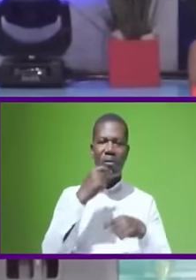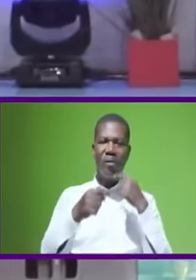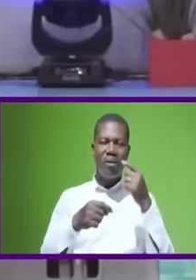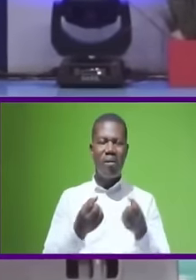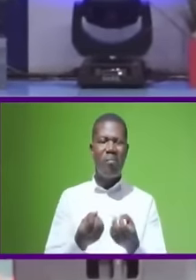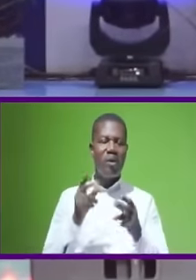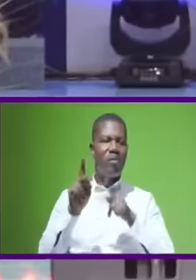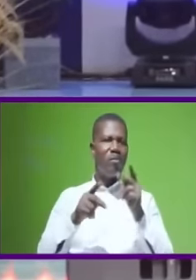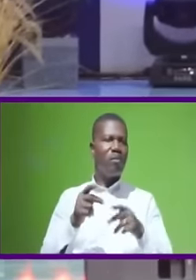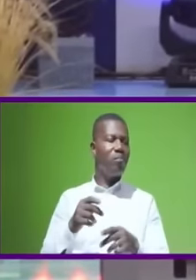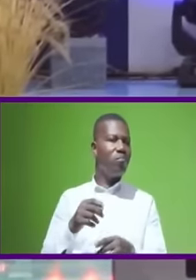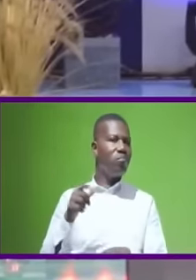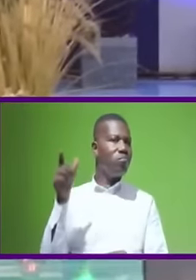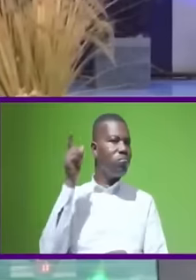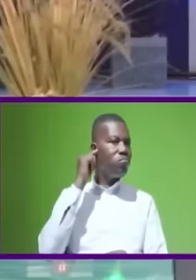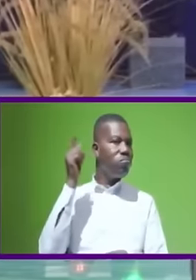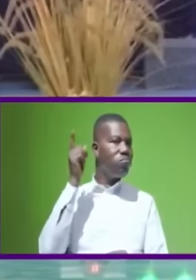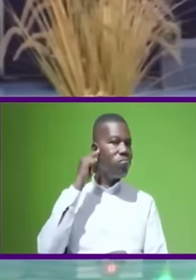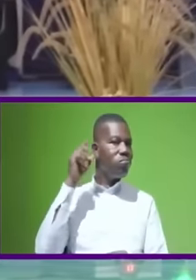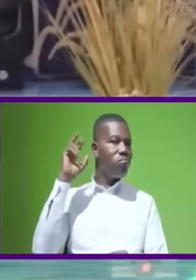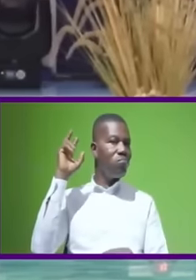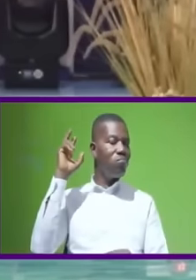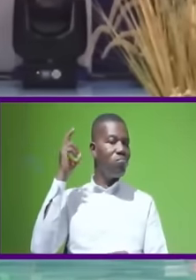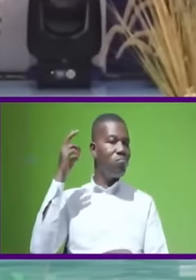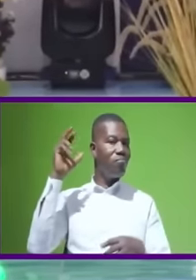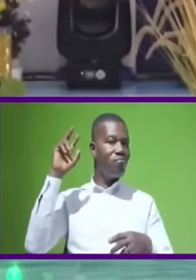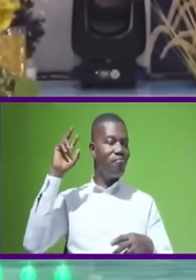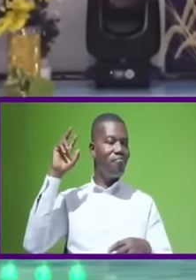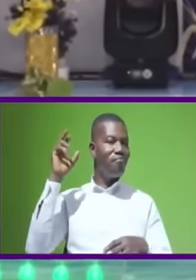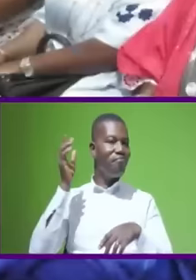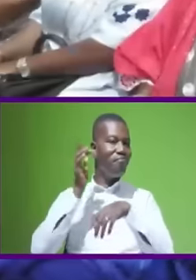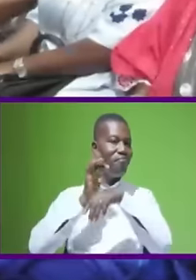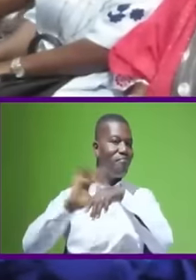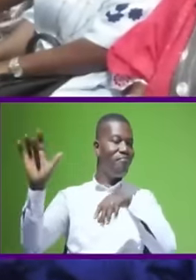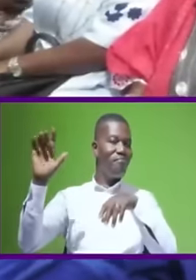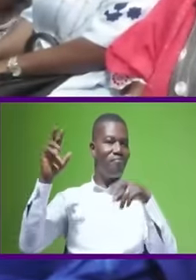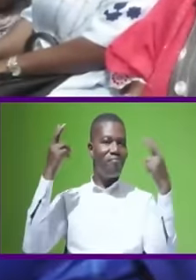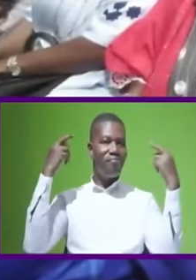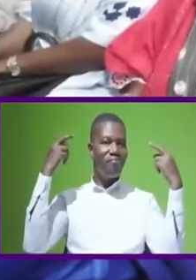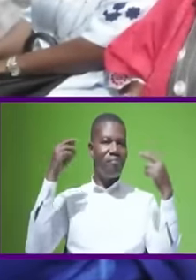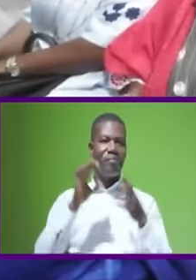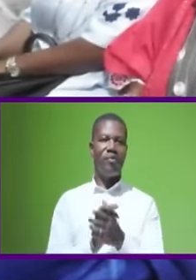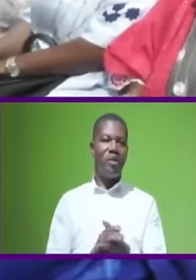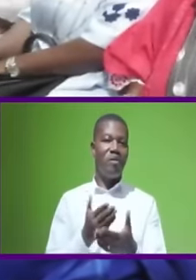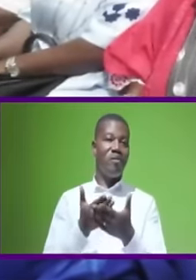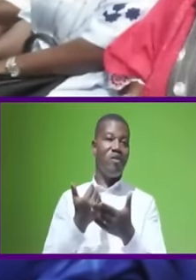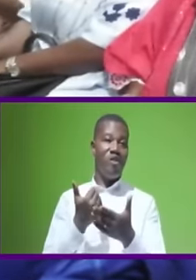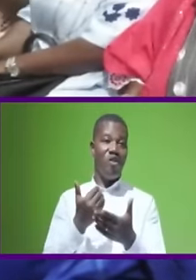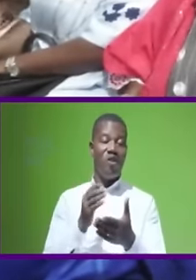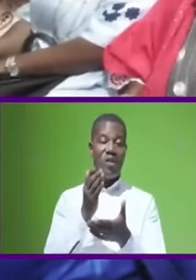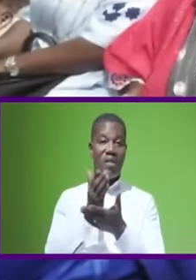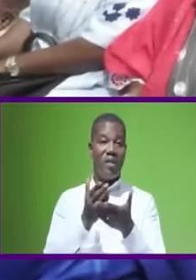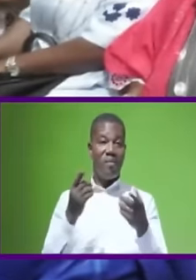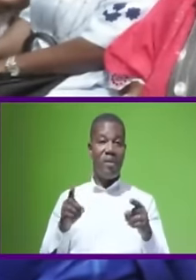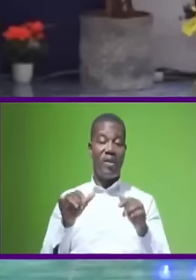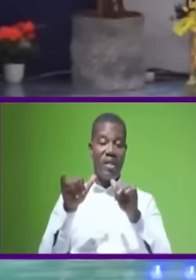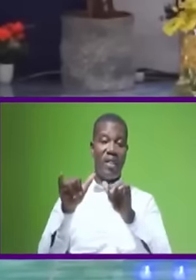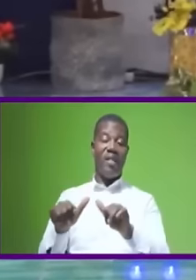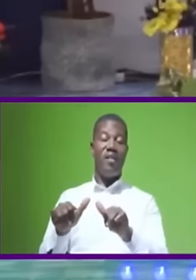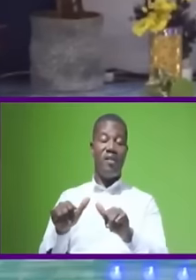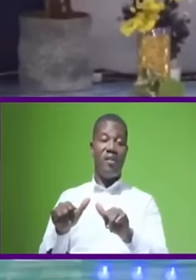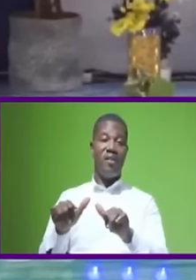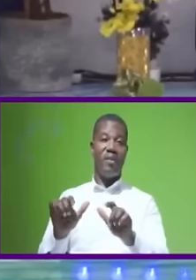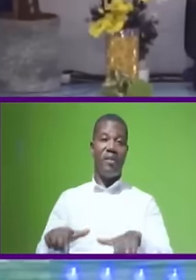times many of you listen to my words literally. Ansana bibi betu mi abetena asati